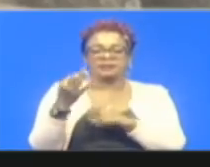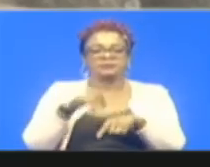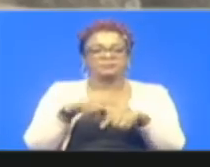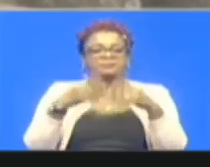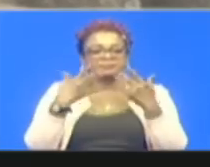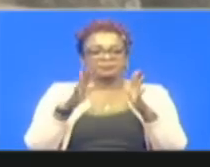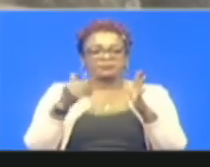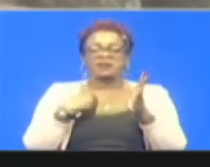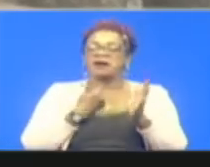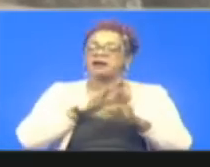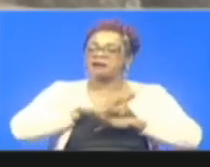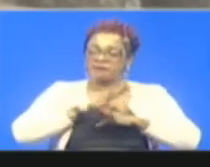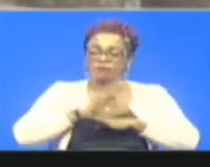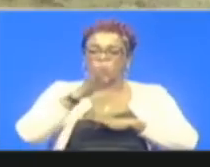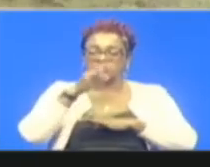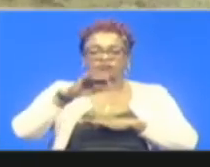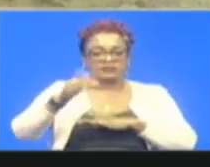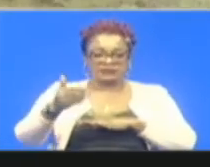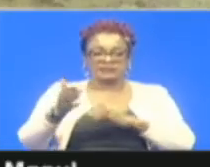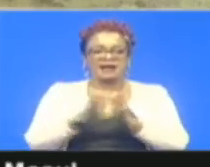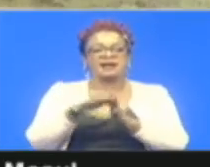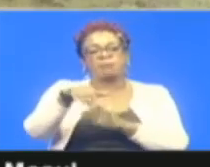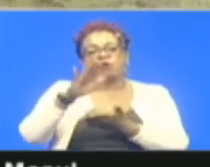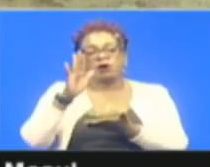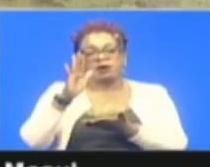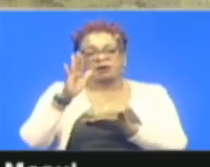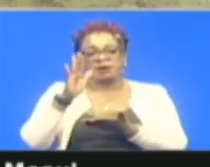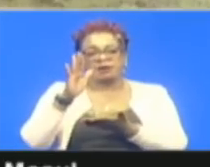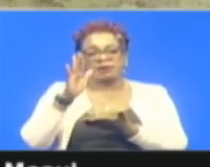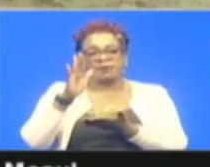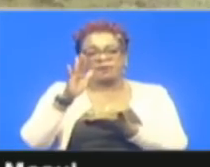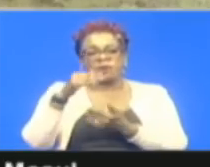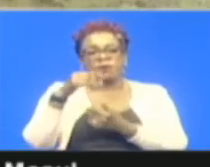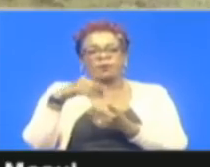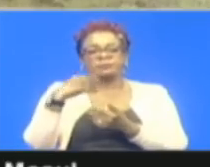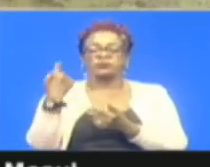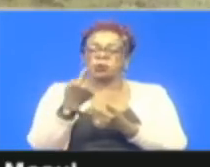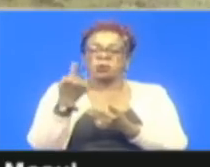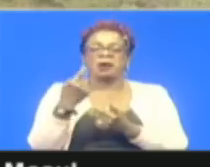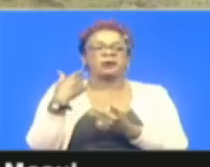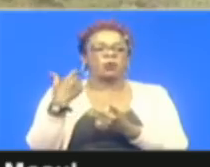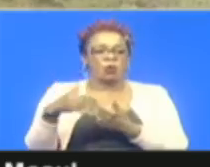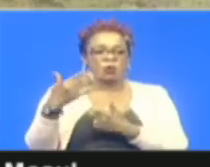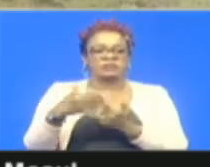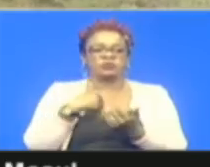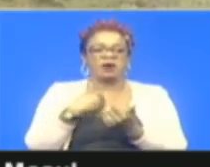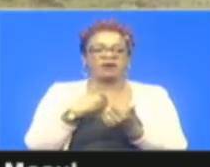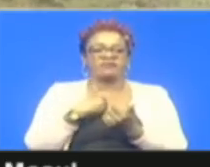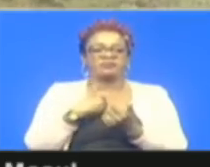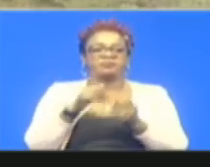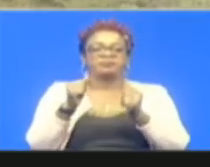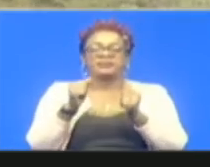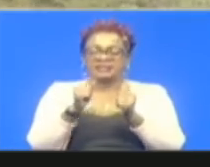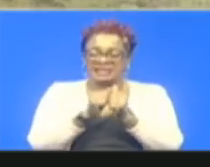was enough water for the city and there was even extra. It was always a tradition to always have a 10-year-old plan,